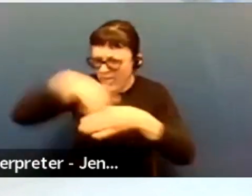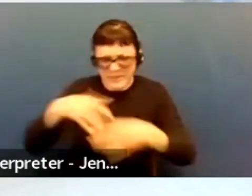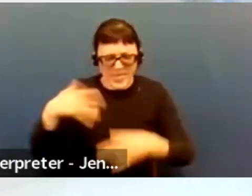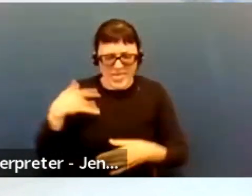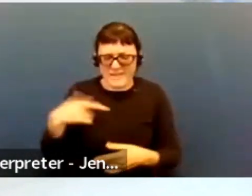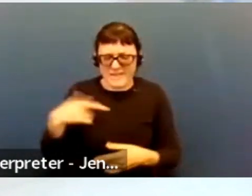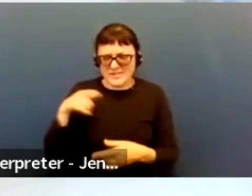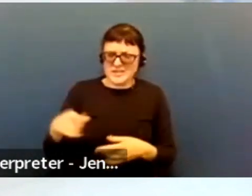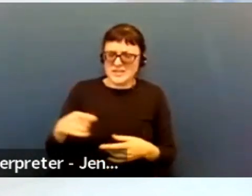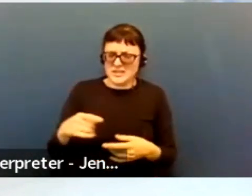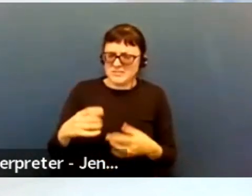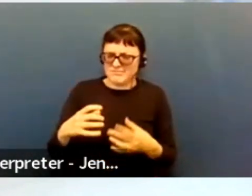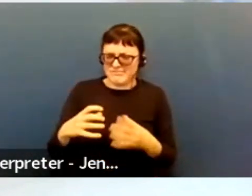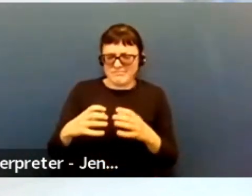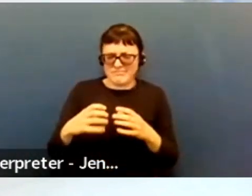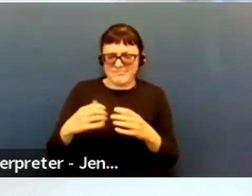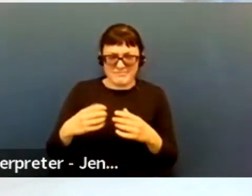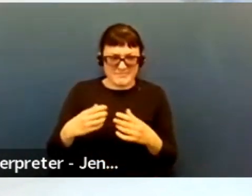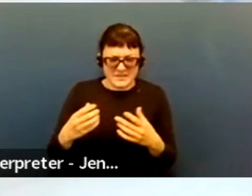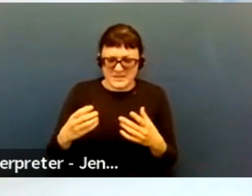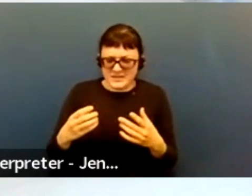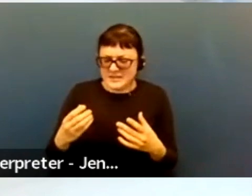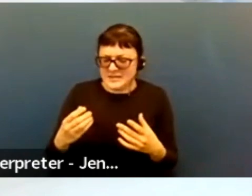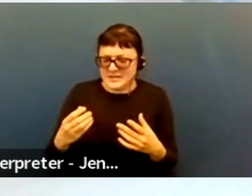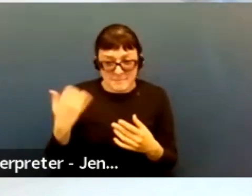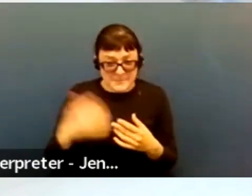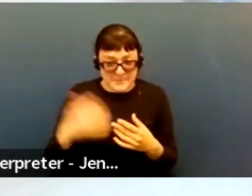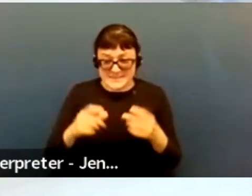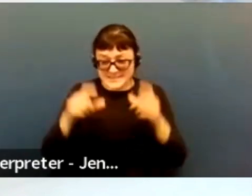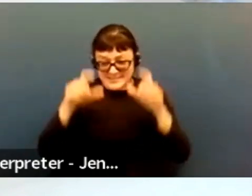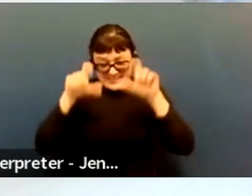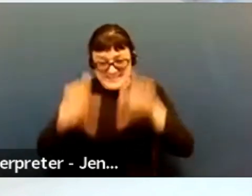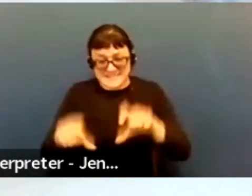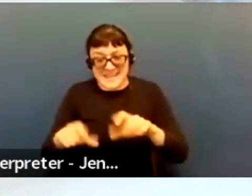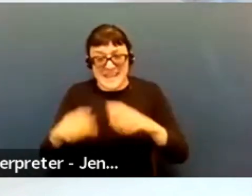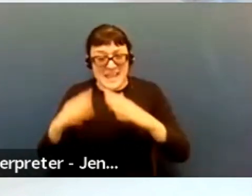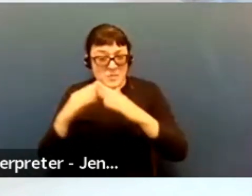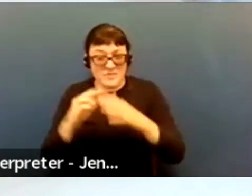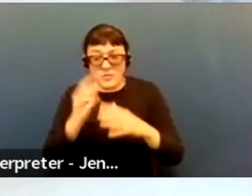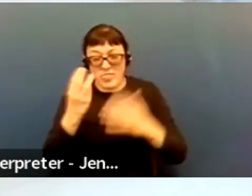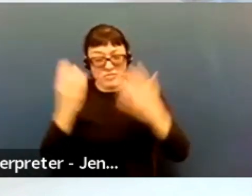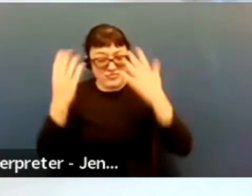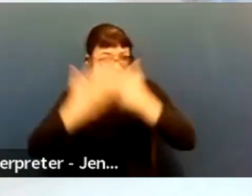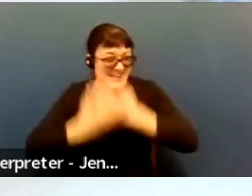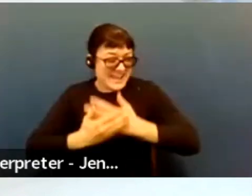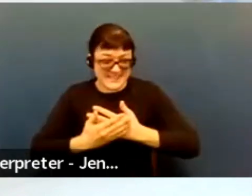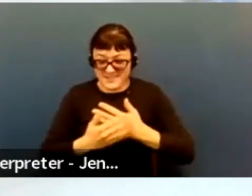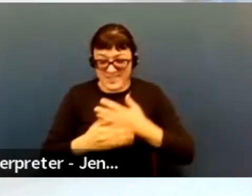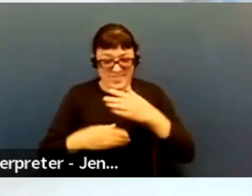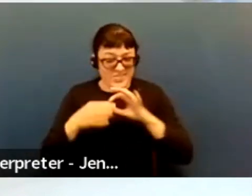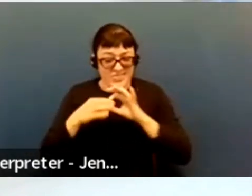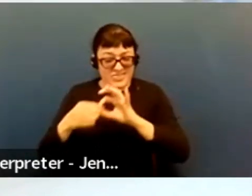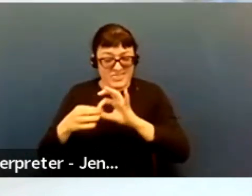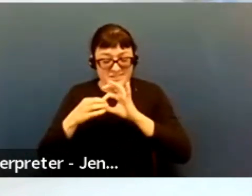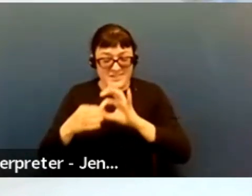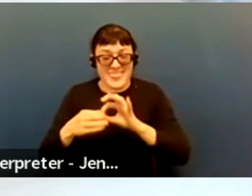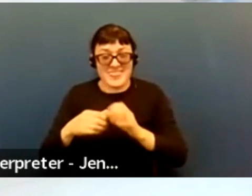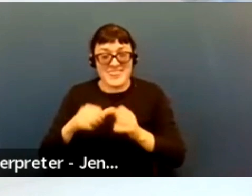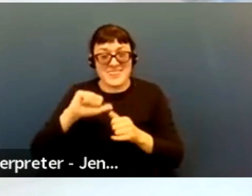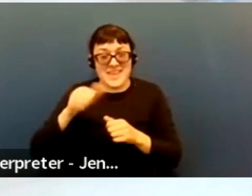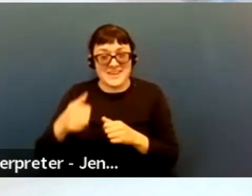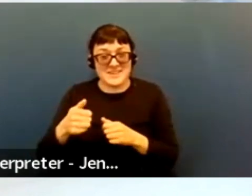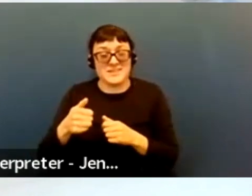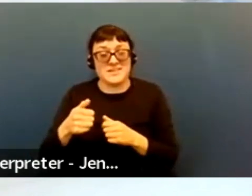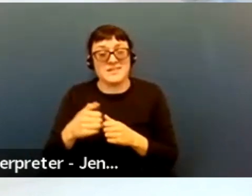I let you into my house. I let you into my life, you know. And yeah, because they even sleep in this cottage for like 3 days together. And